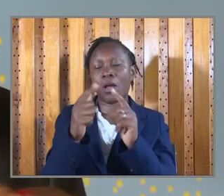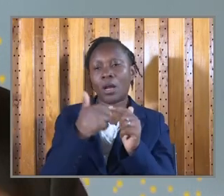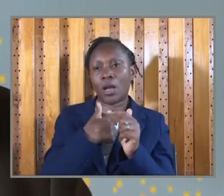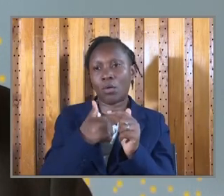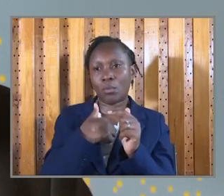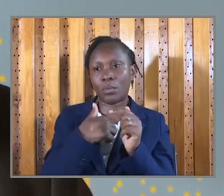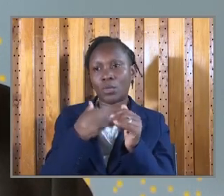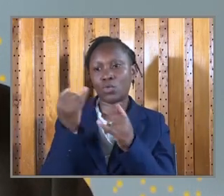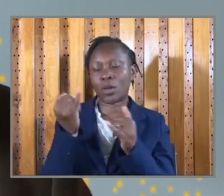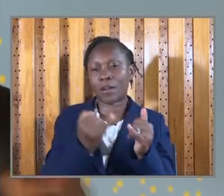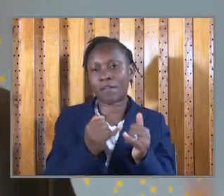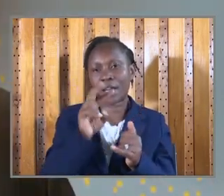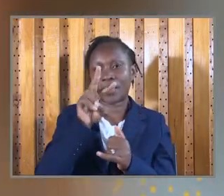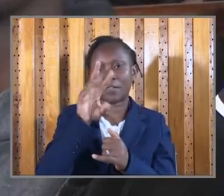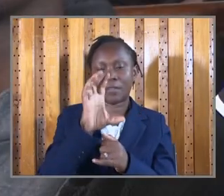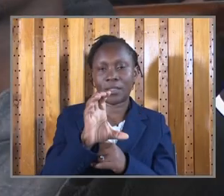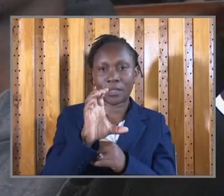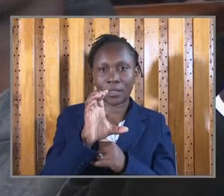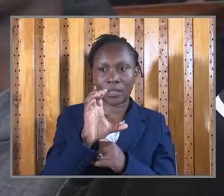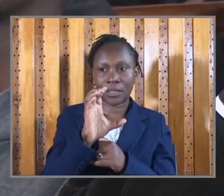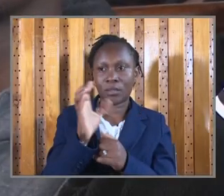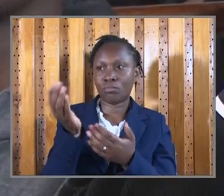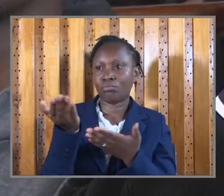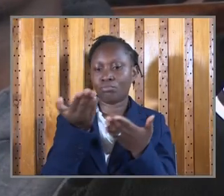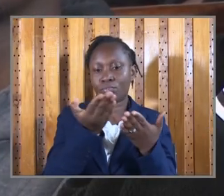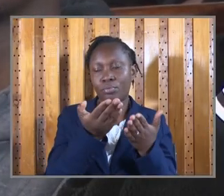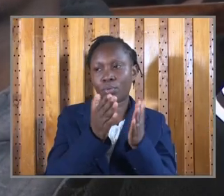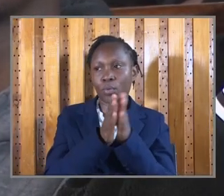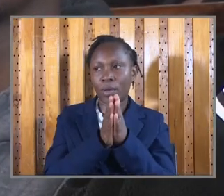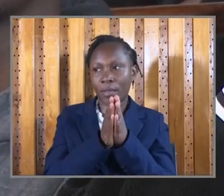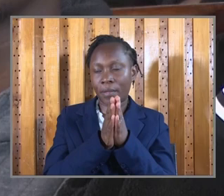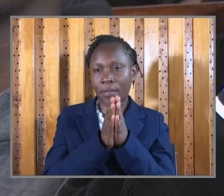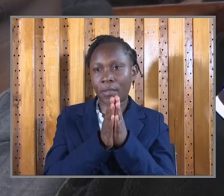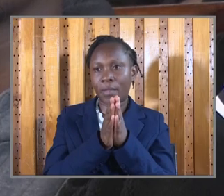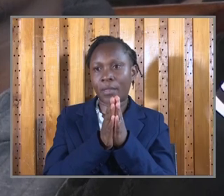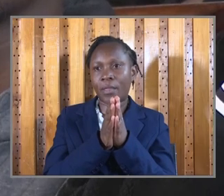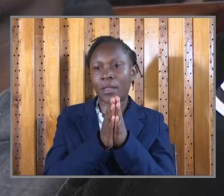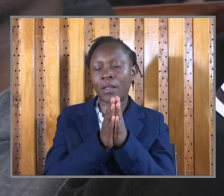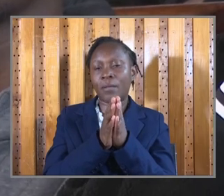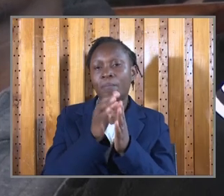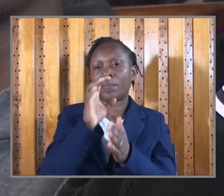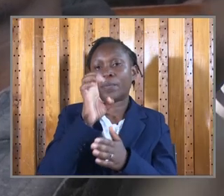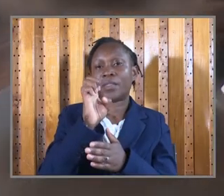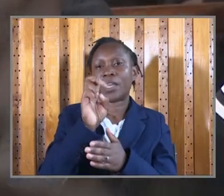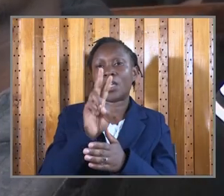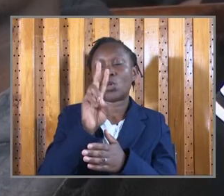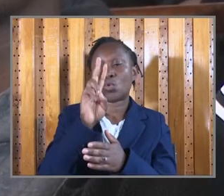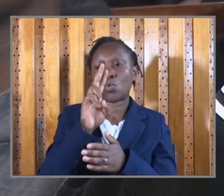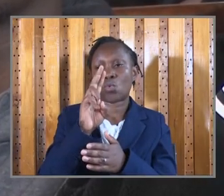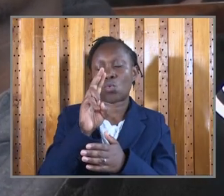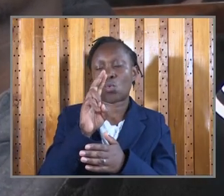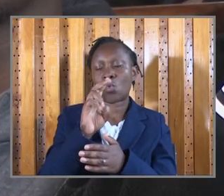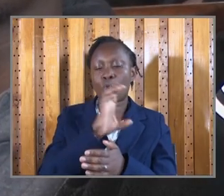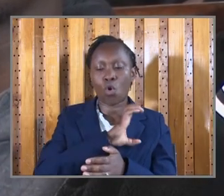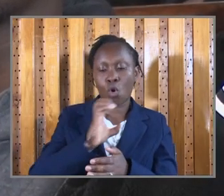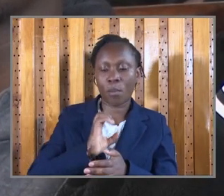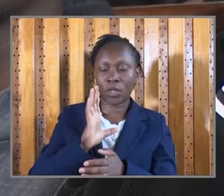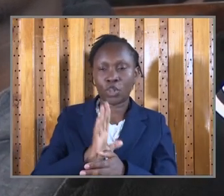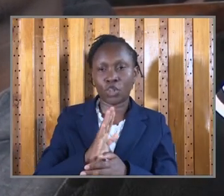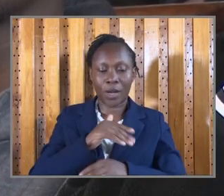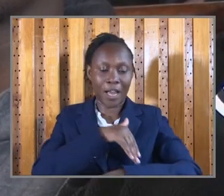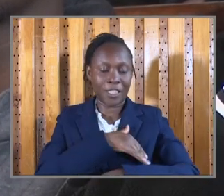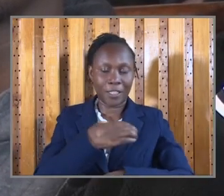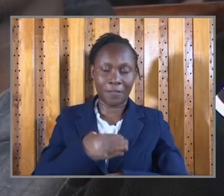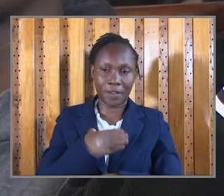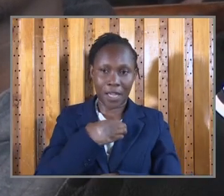invite the Vice Chancellor to come to the podium together with our chief guest, the EU Commissioner, so that then the Vice Chancellor